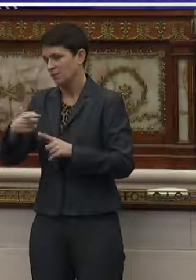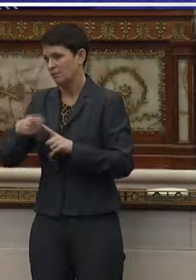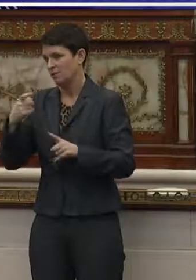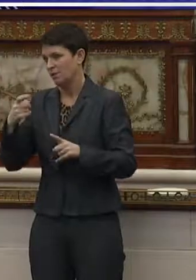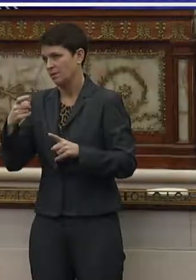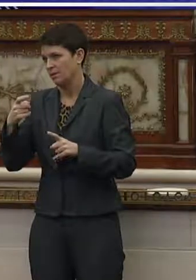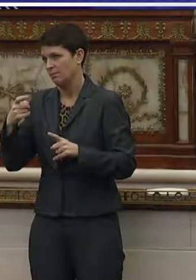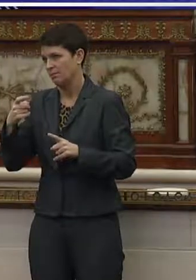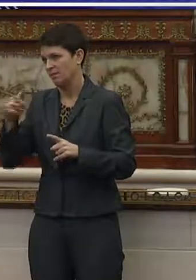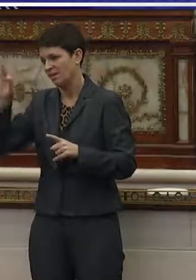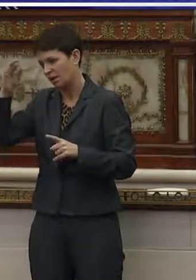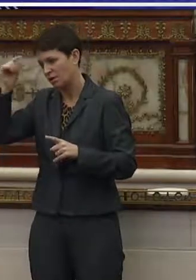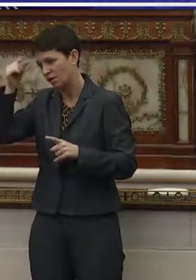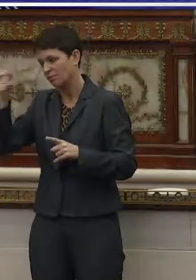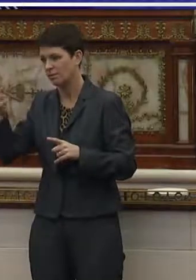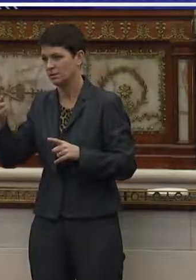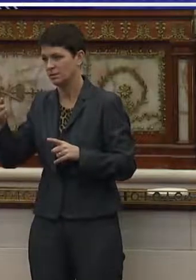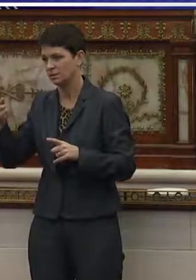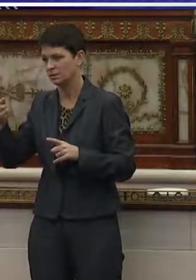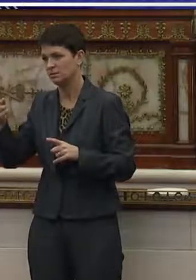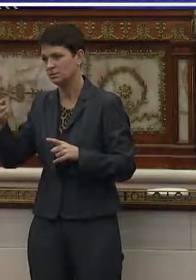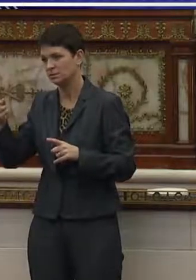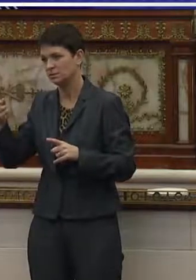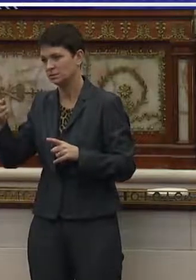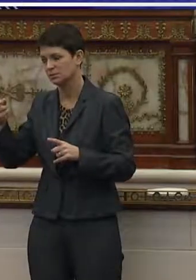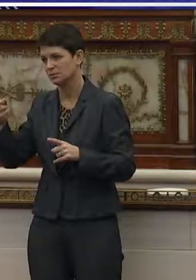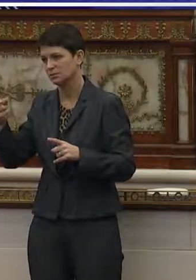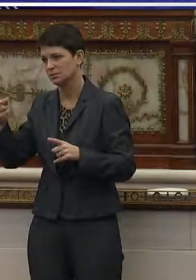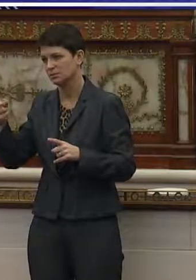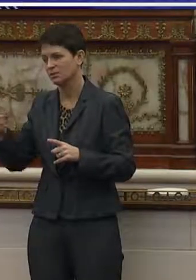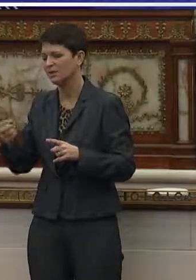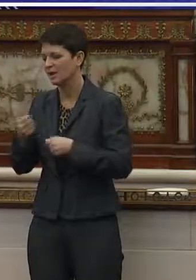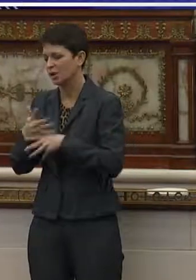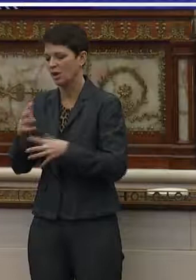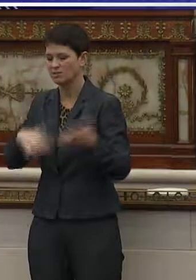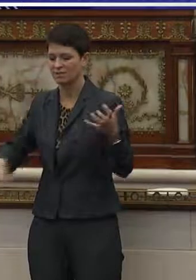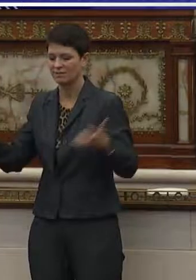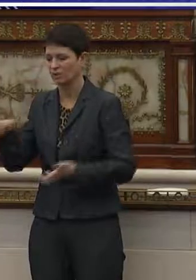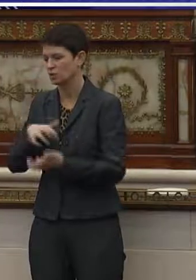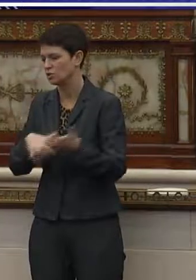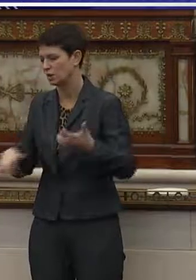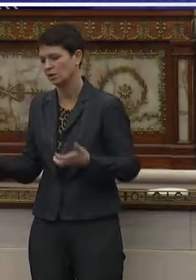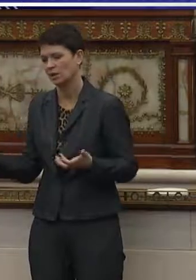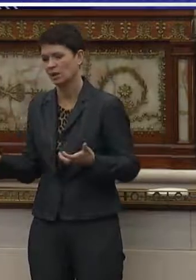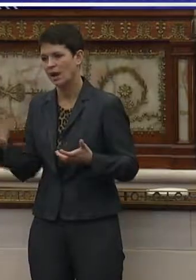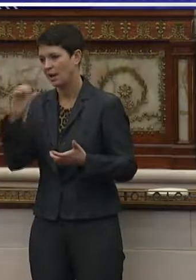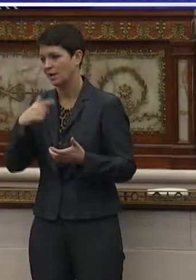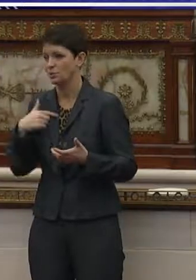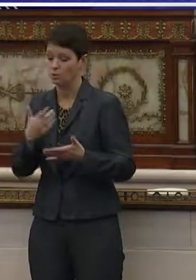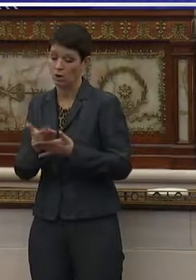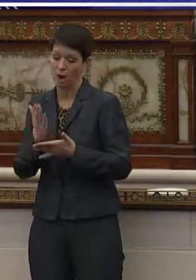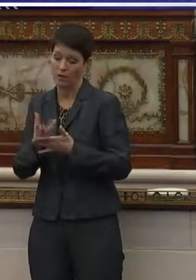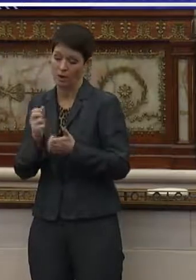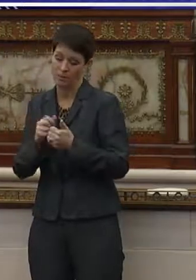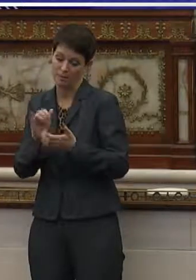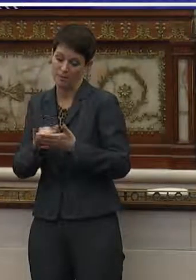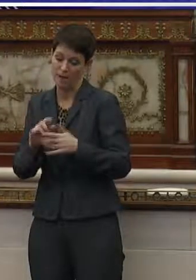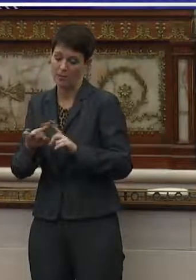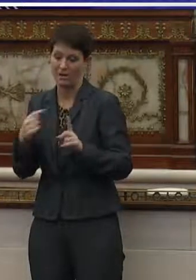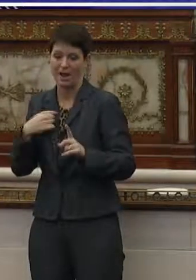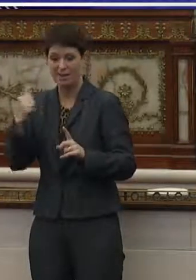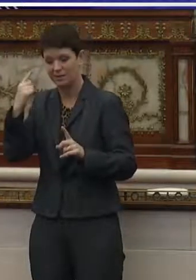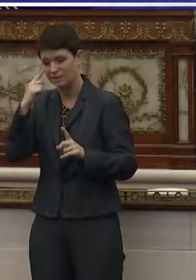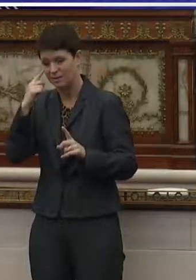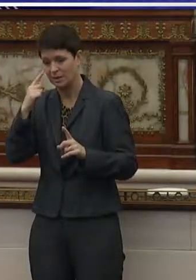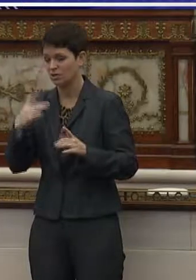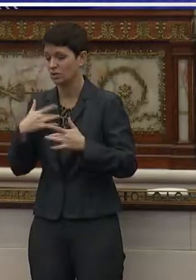the federal government. It just causes confusion by doing that, and I guess we're okay with it. But